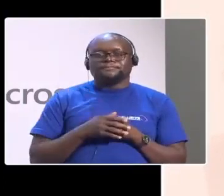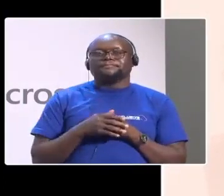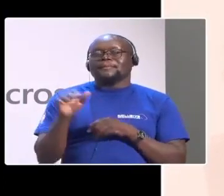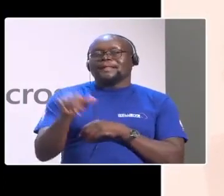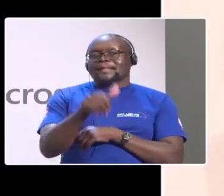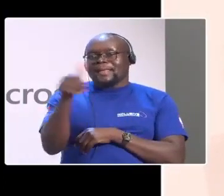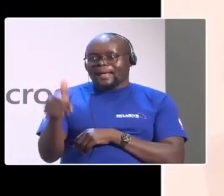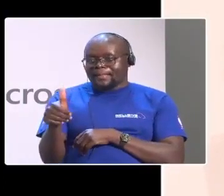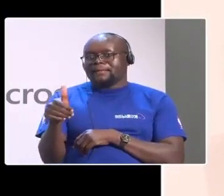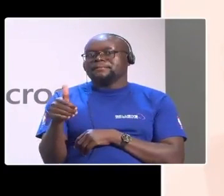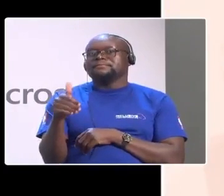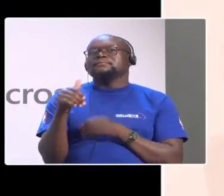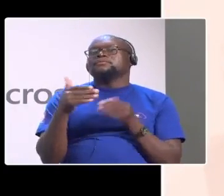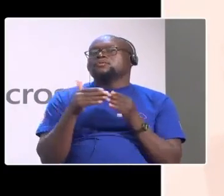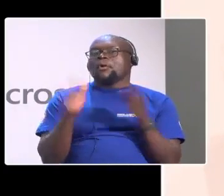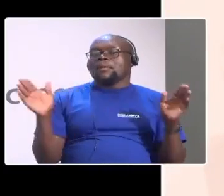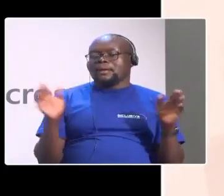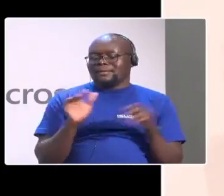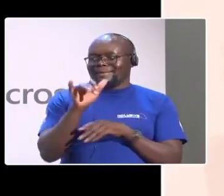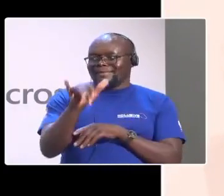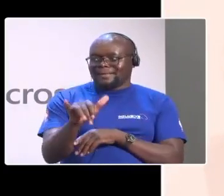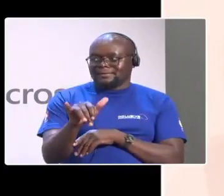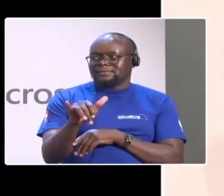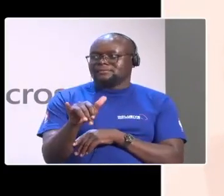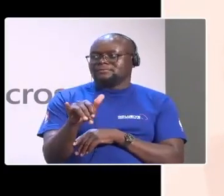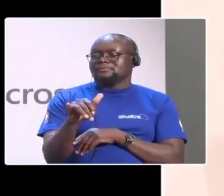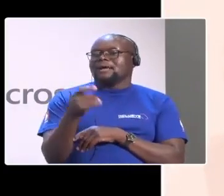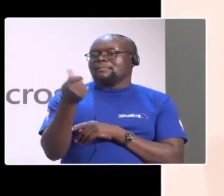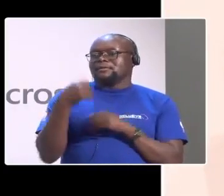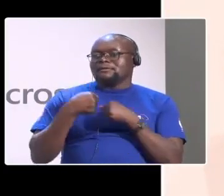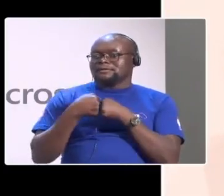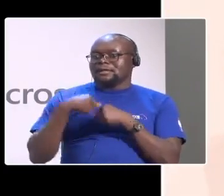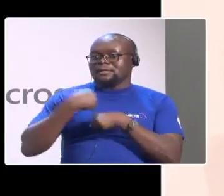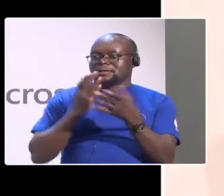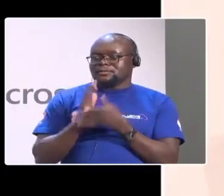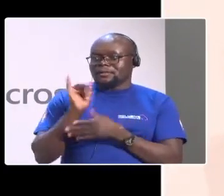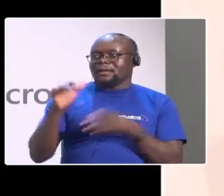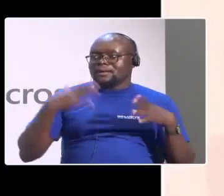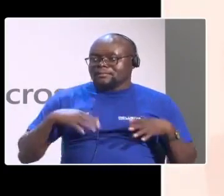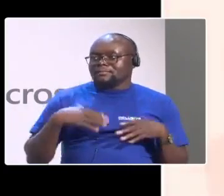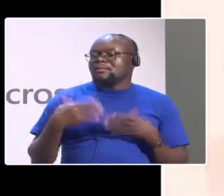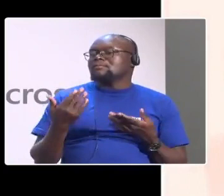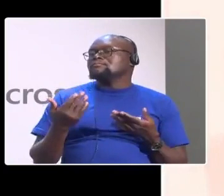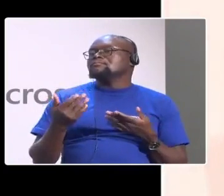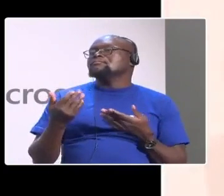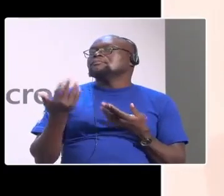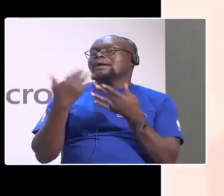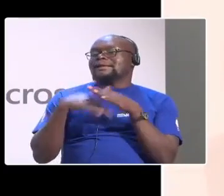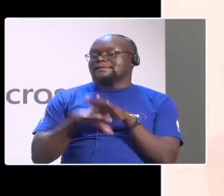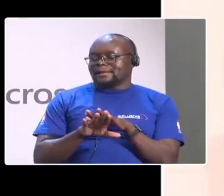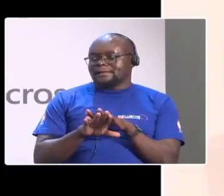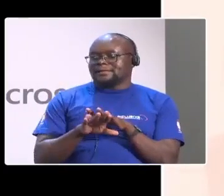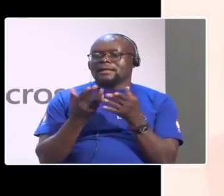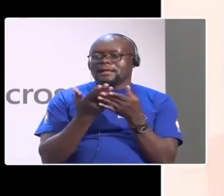other, to be real transparent with y'all, the other thing that has been a little bit of a challenge is making sure that people with disabilities are integrated